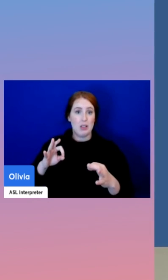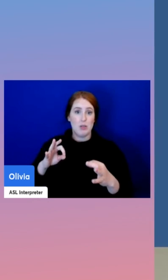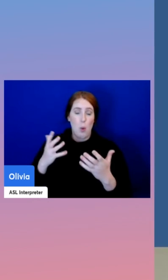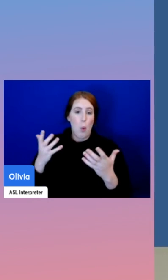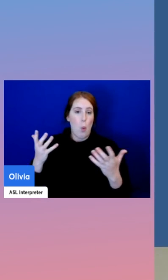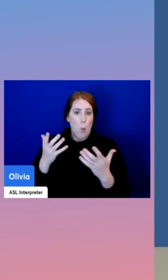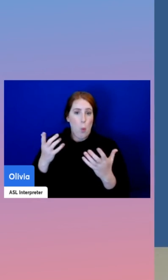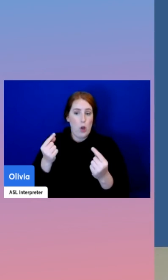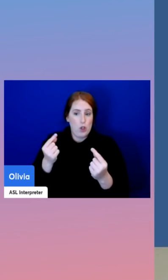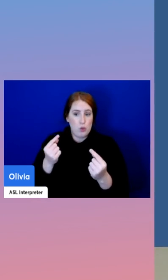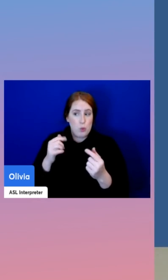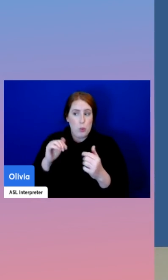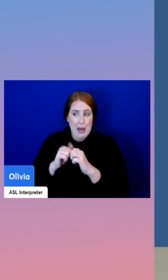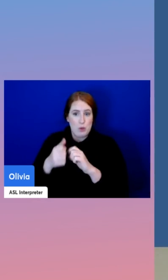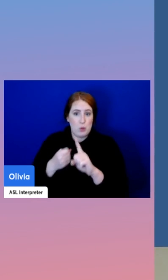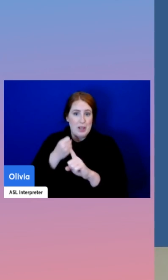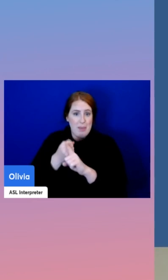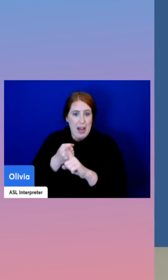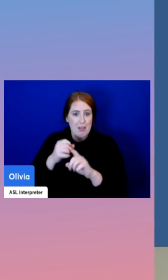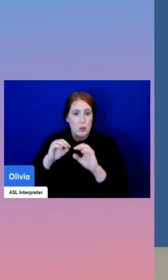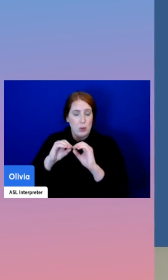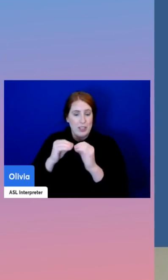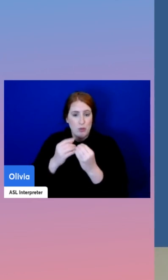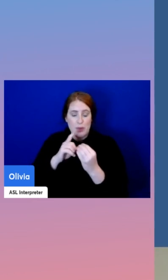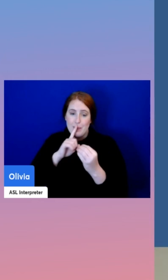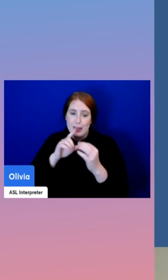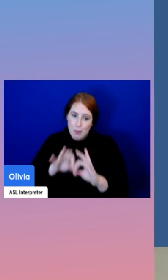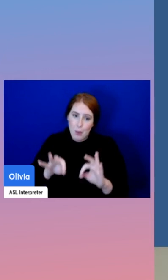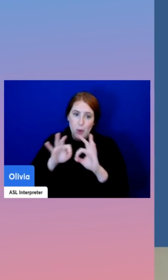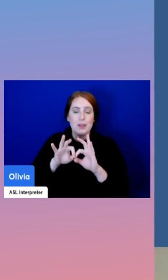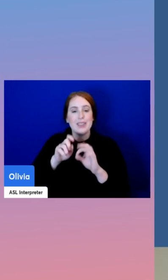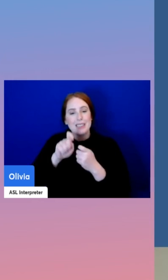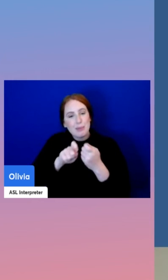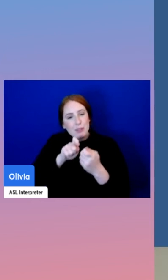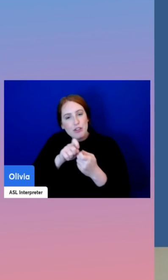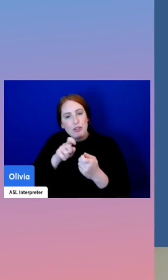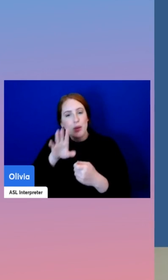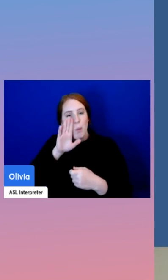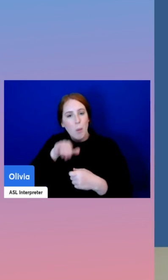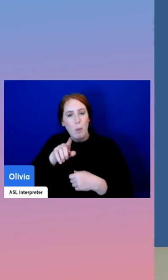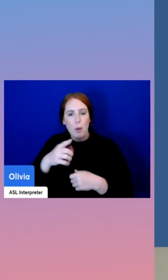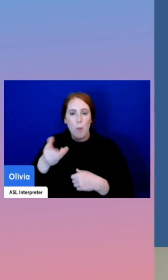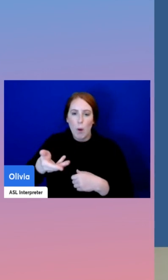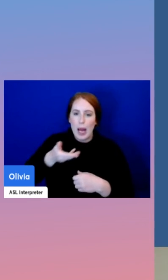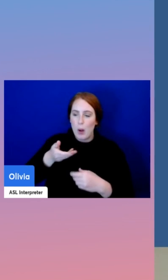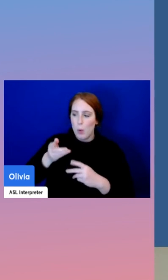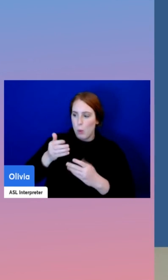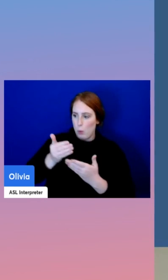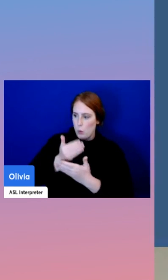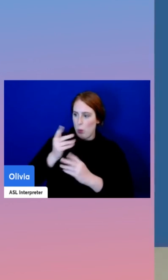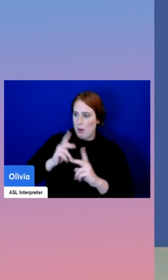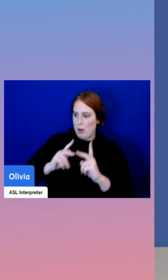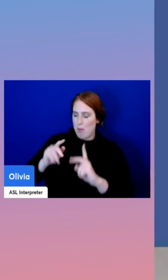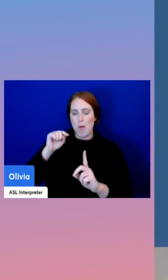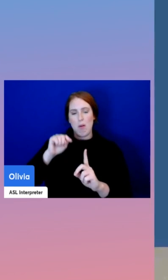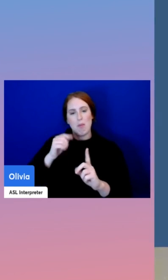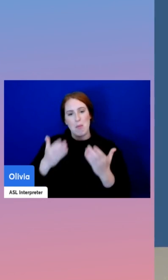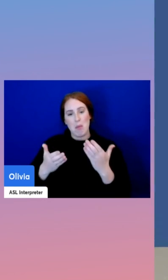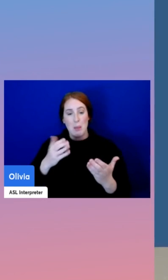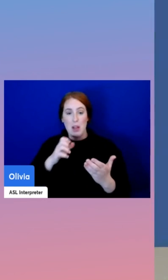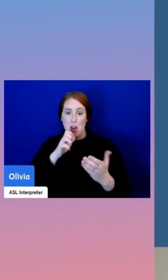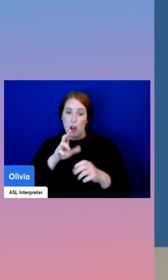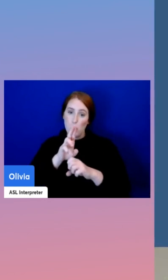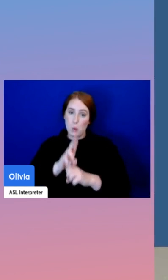These are very key strategies because especially when you onboard new people, people will not be used to the sustainable practice that you